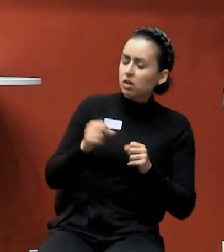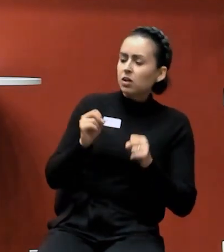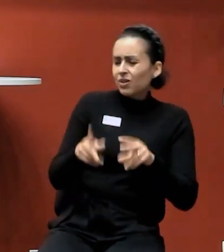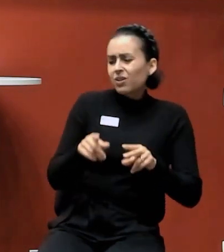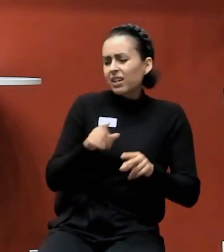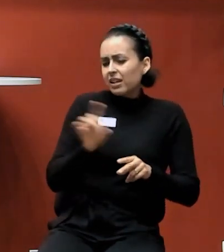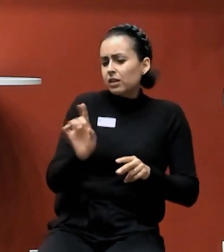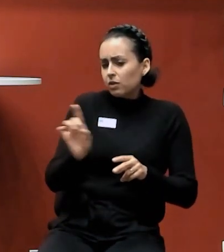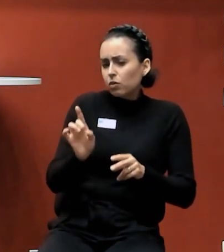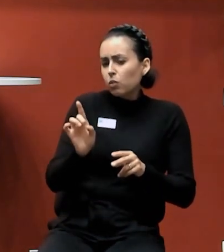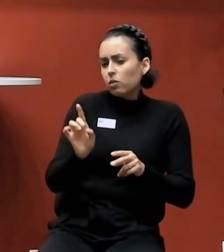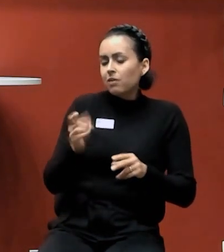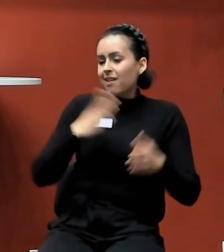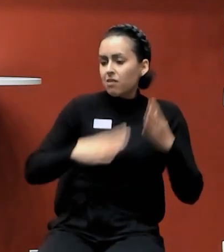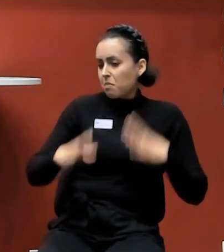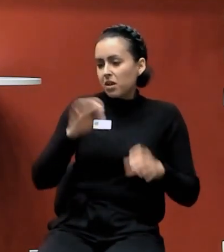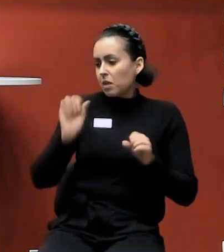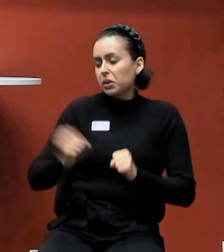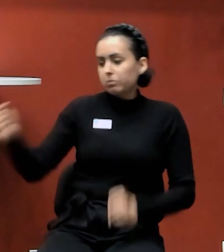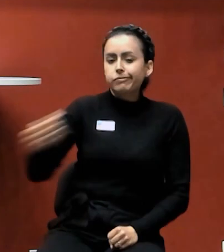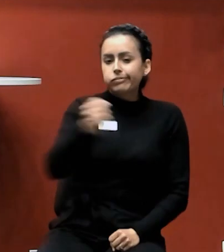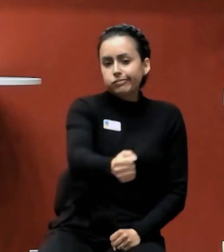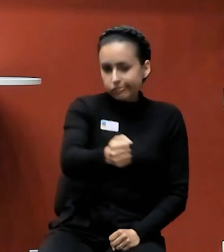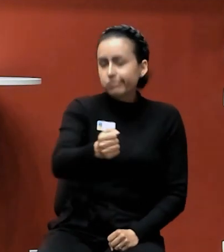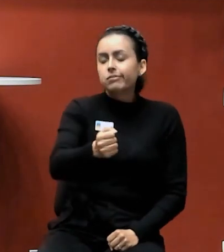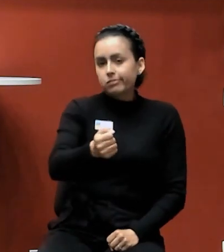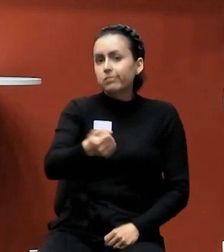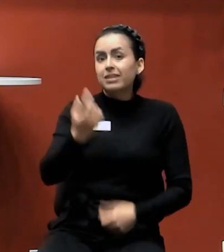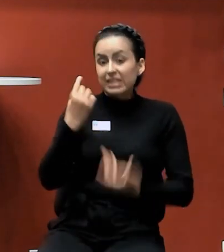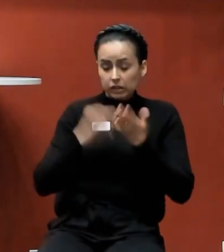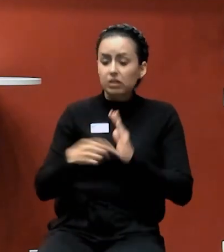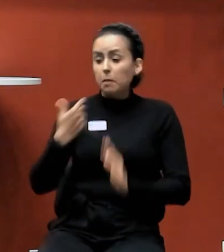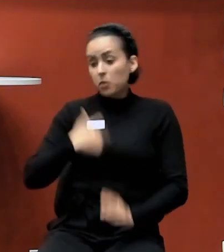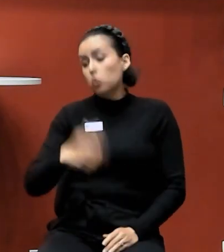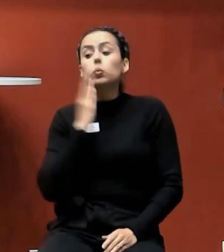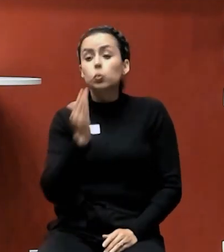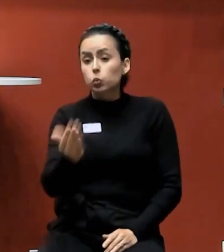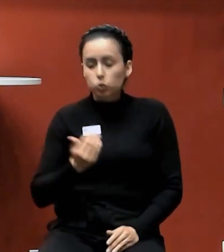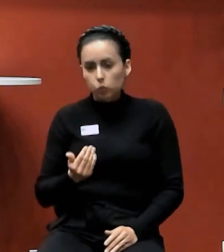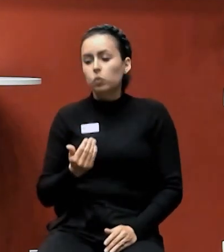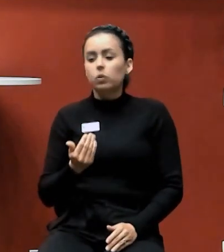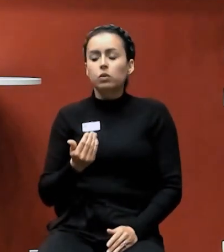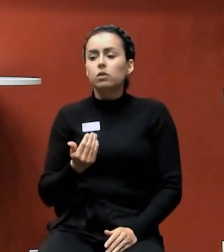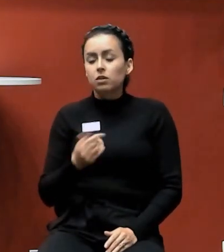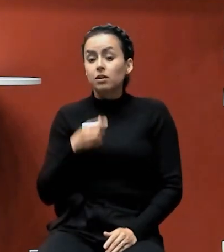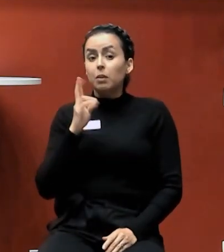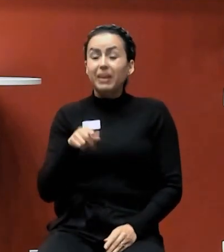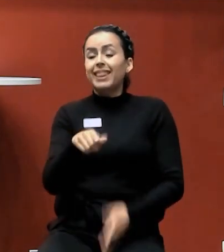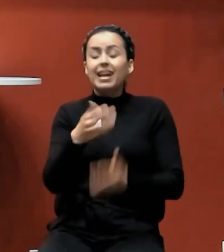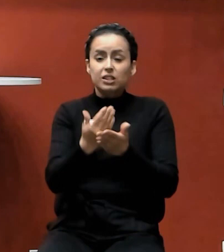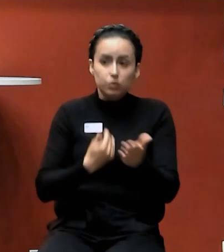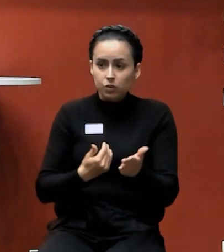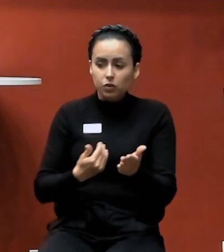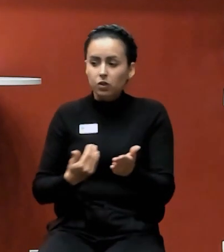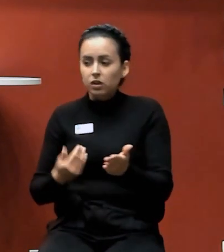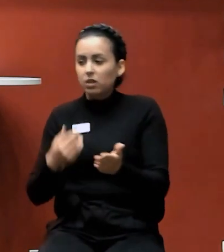to bring someone with a disability, or they needed. So, and they invite you, not because they want to see the beauty of